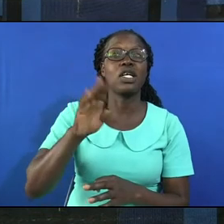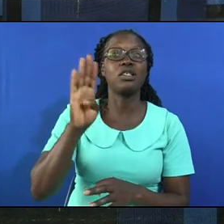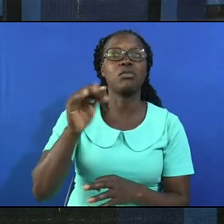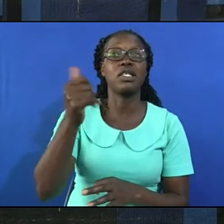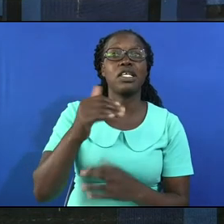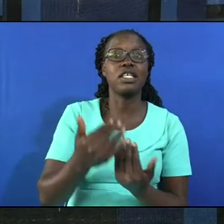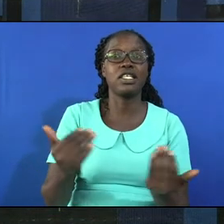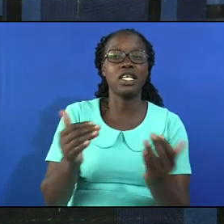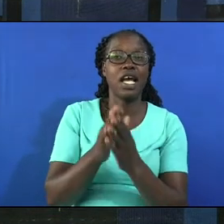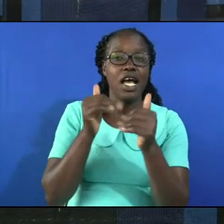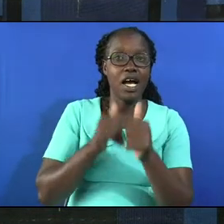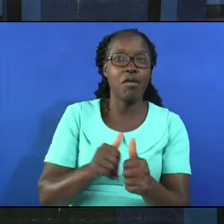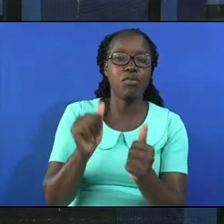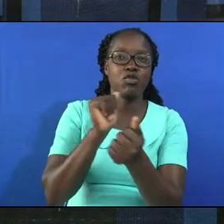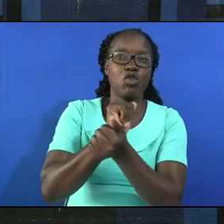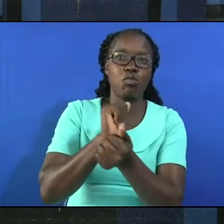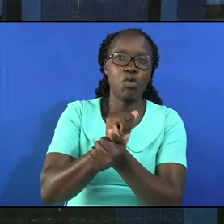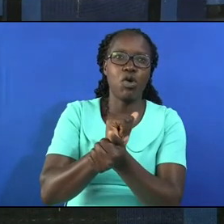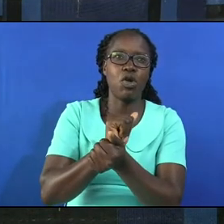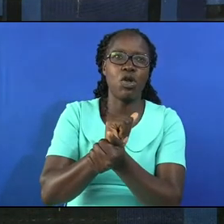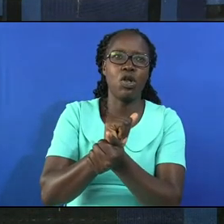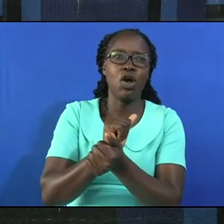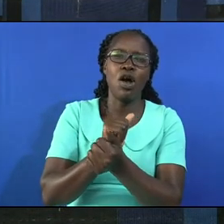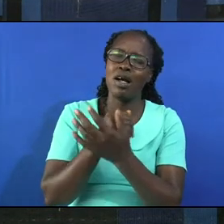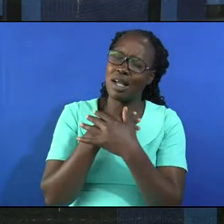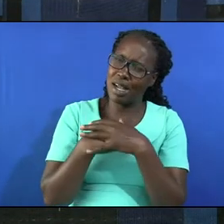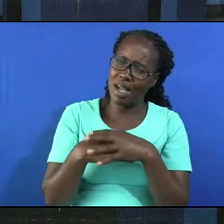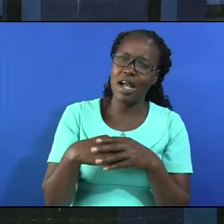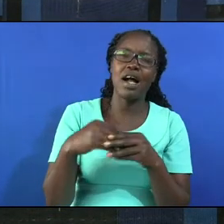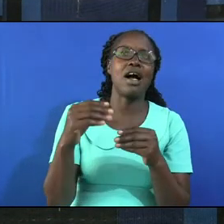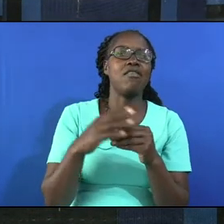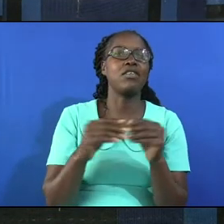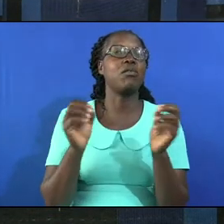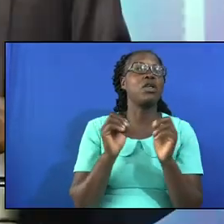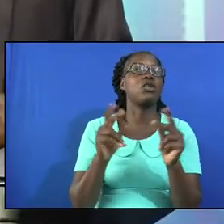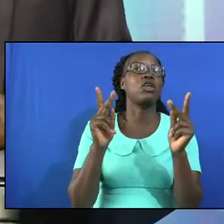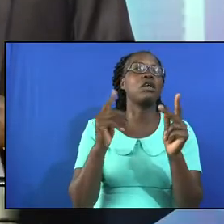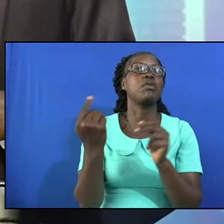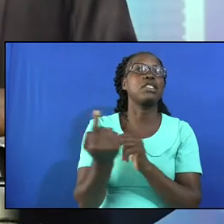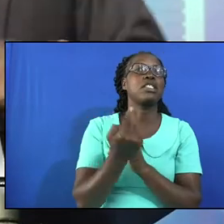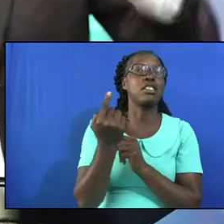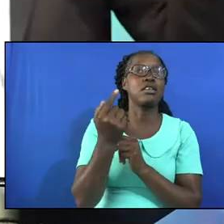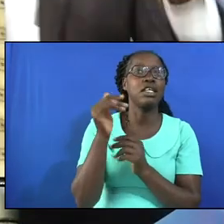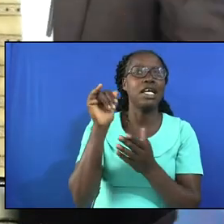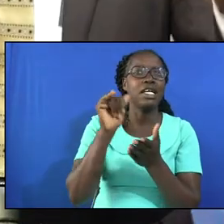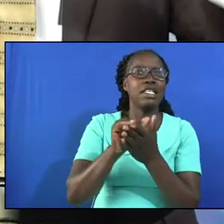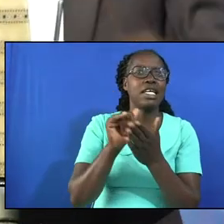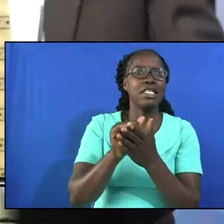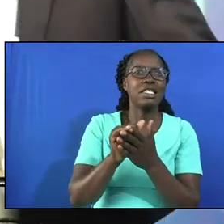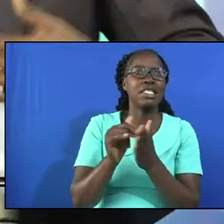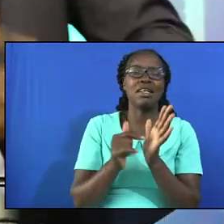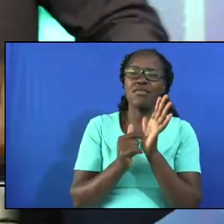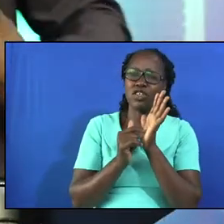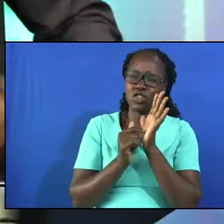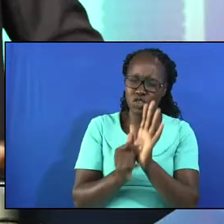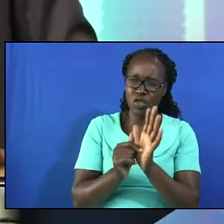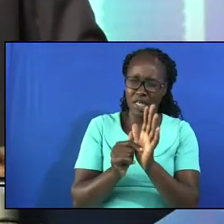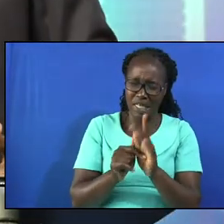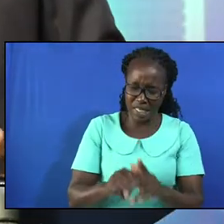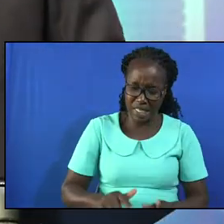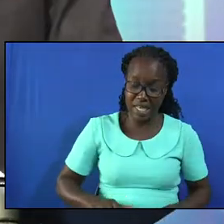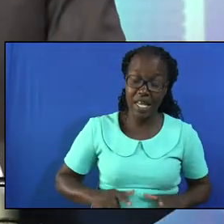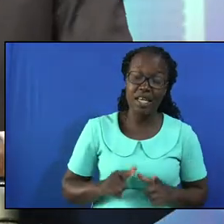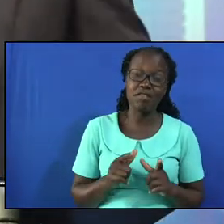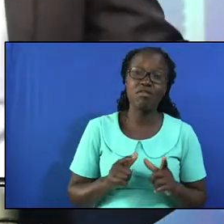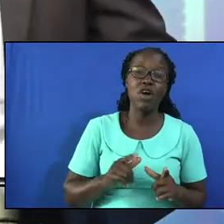be anything. Apostle Paul was so comfortable and okay with being single that it doesn't show in his